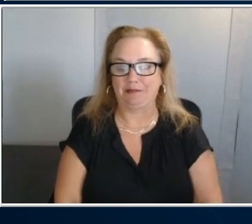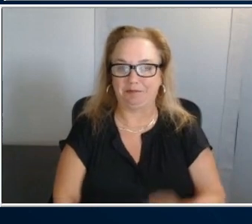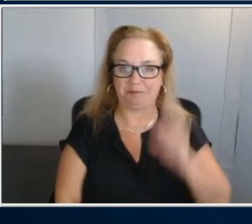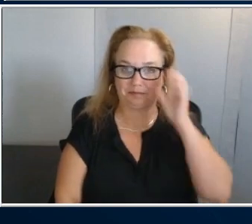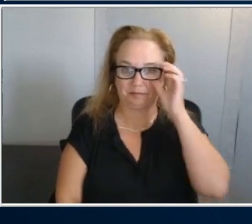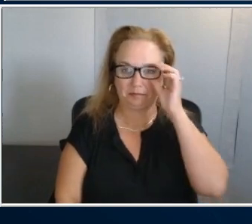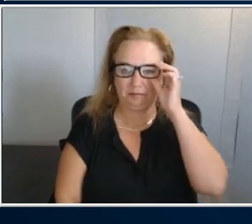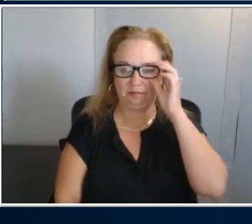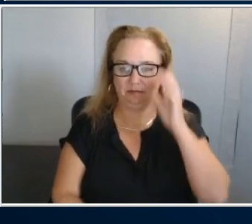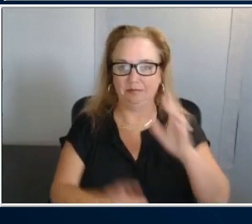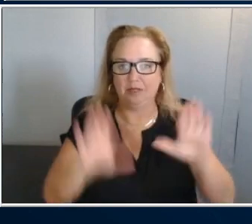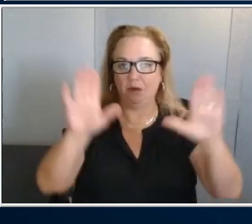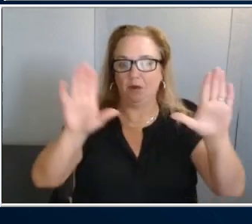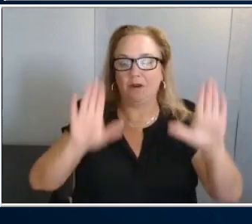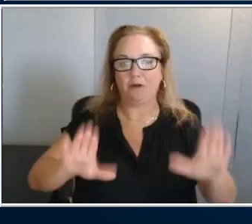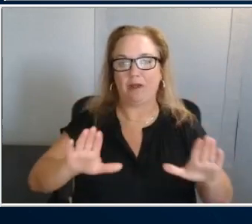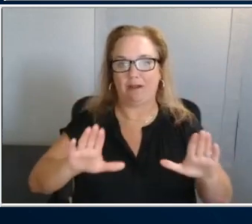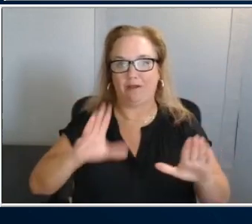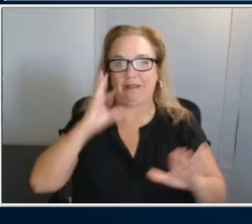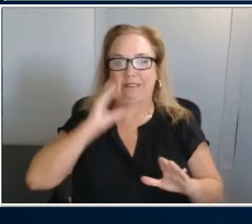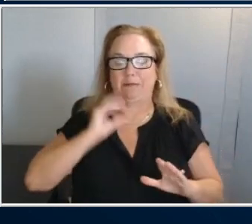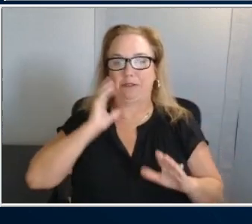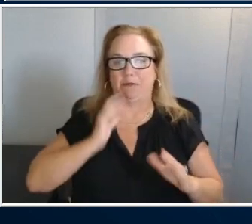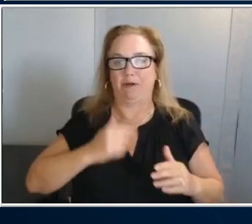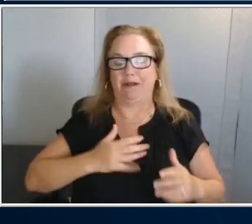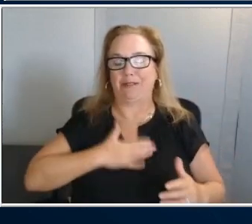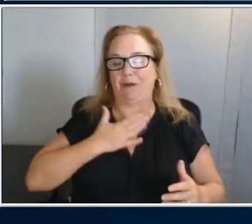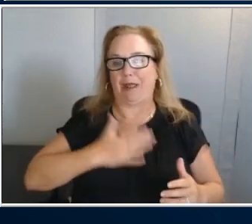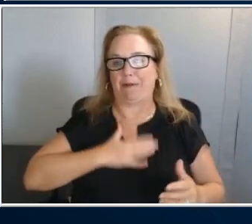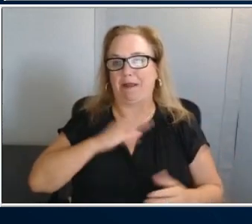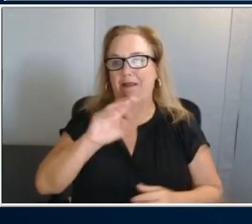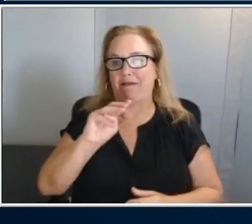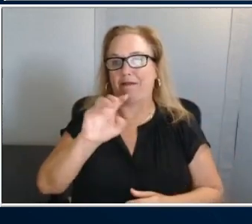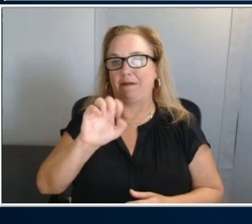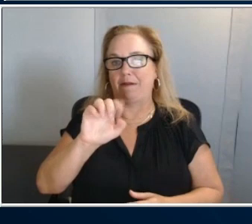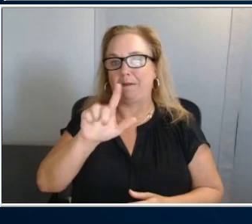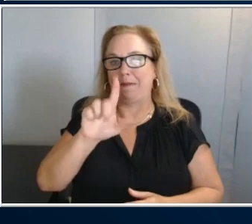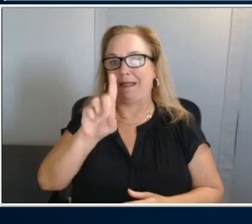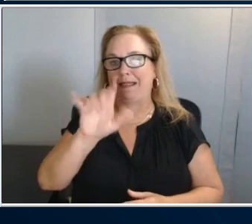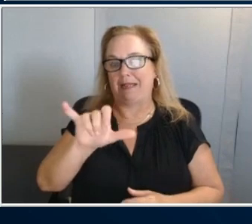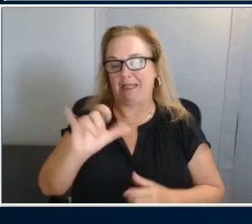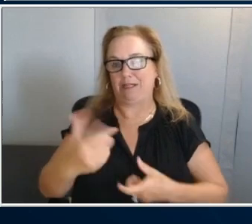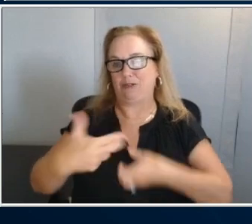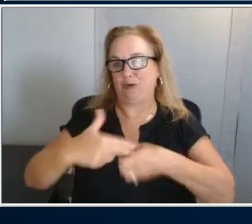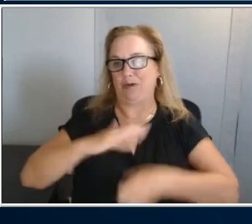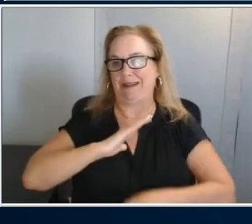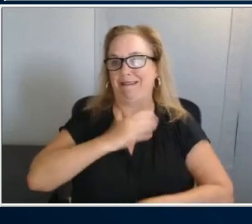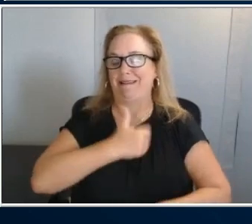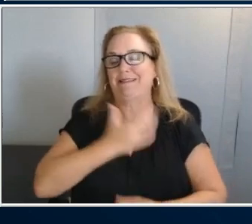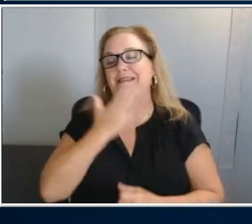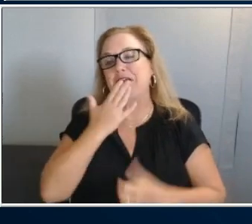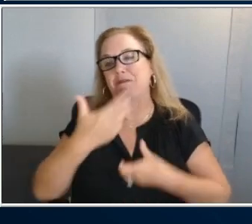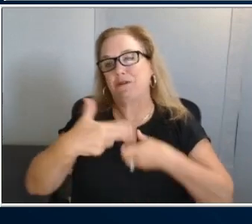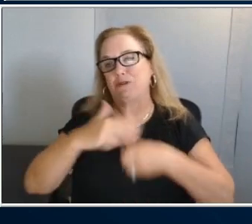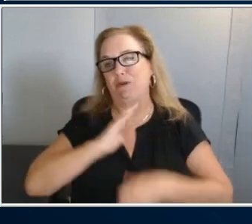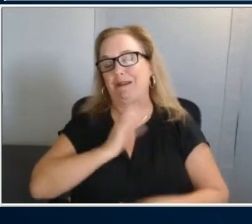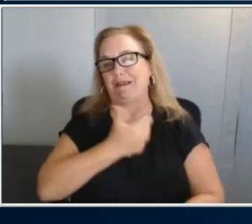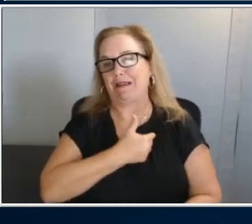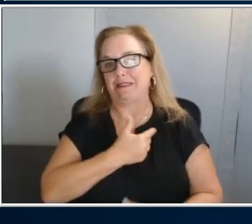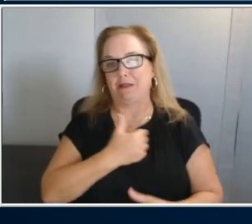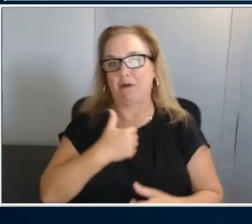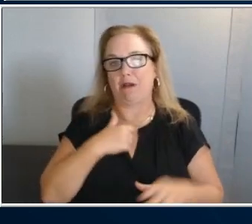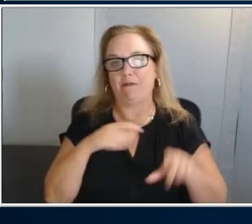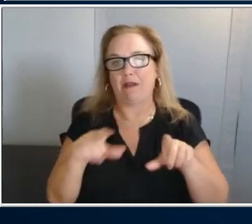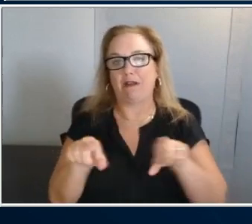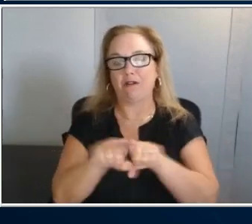What an incredible journey. We are thrilled to have Melody Griffin joining us now. Melody, thank you so much for being here. We also have here